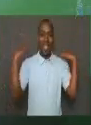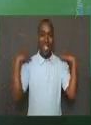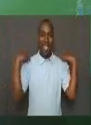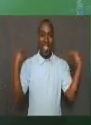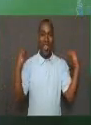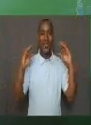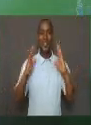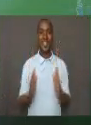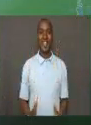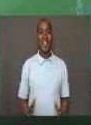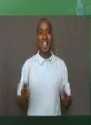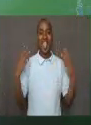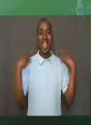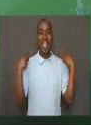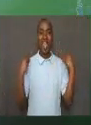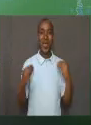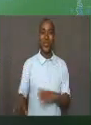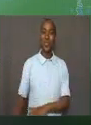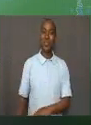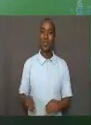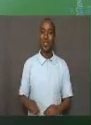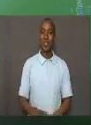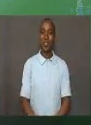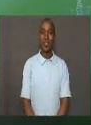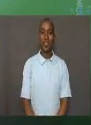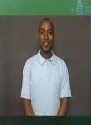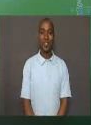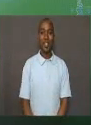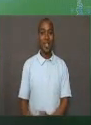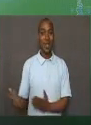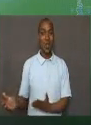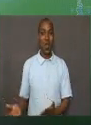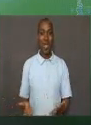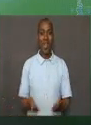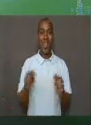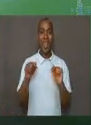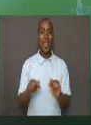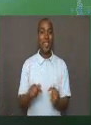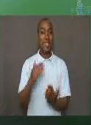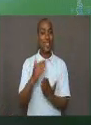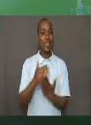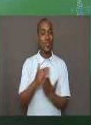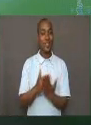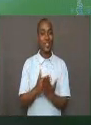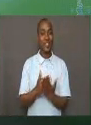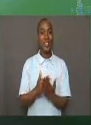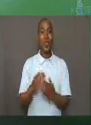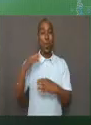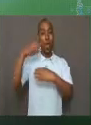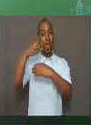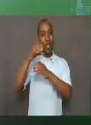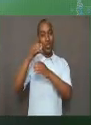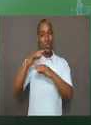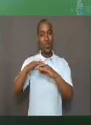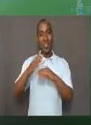Hello, teacher. Hello, students. Welcome to today's lesson on the